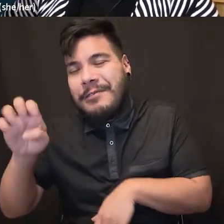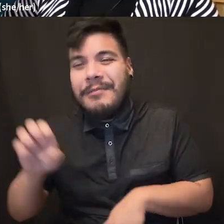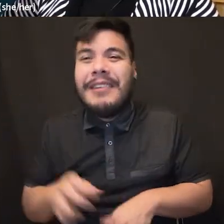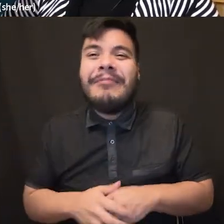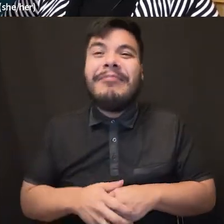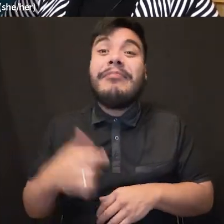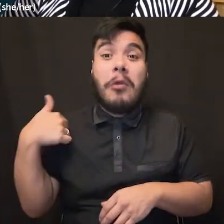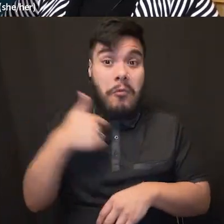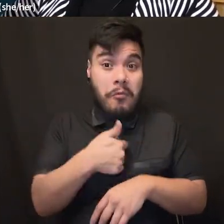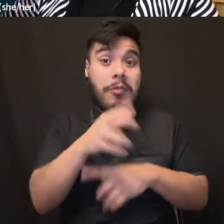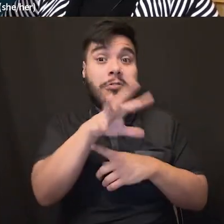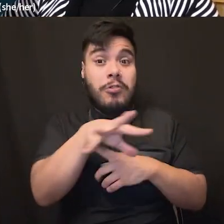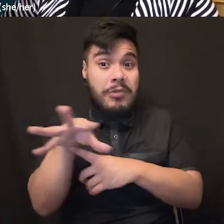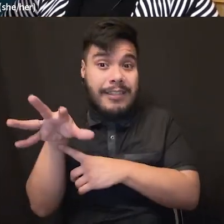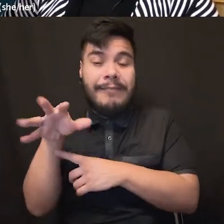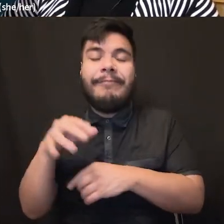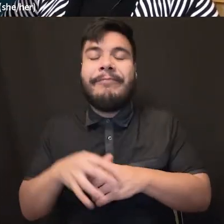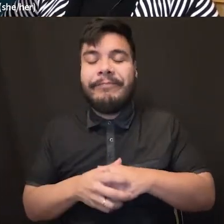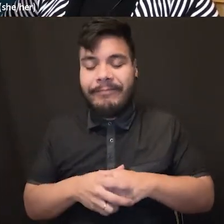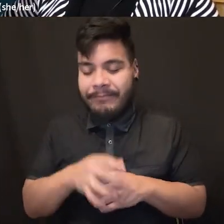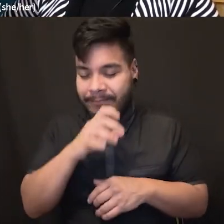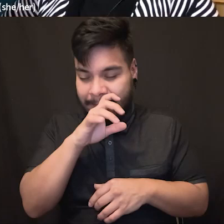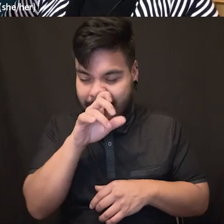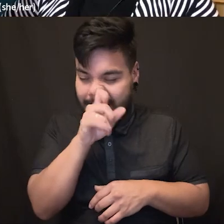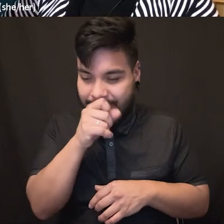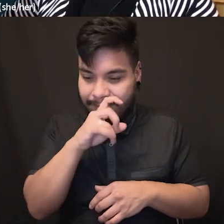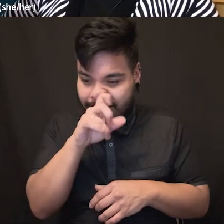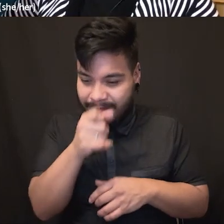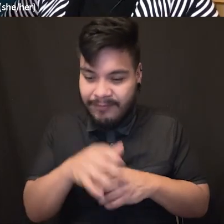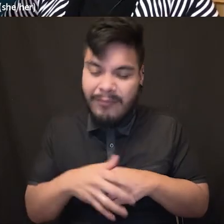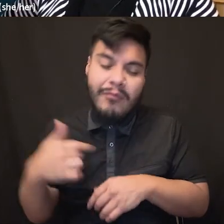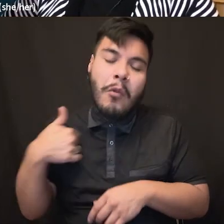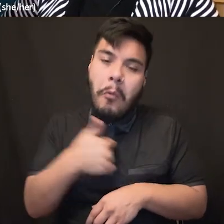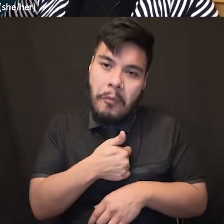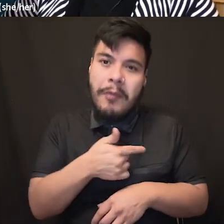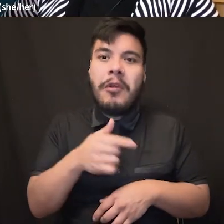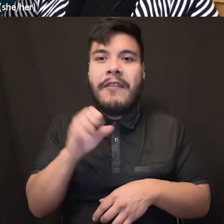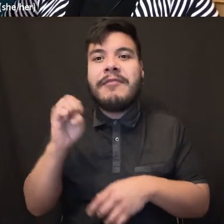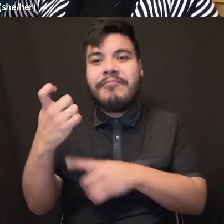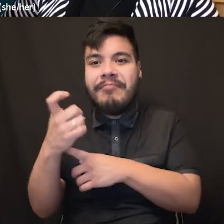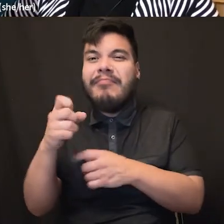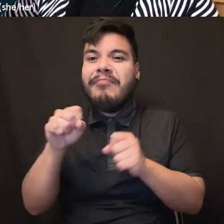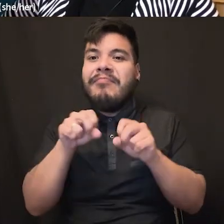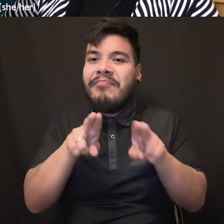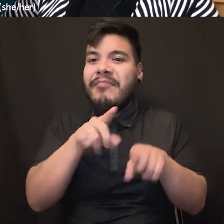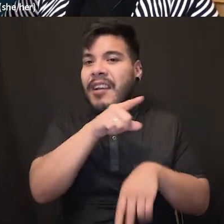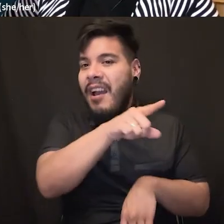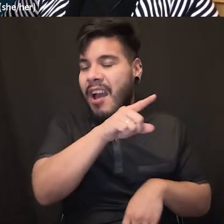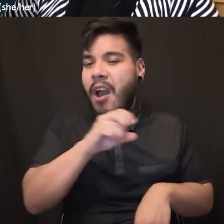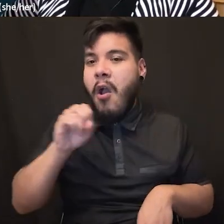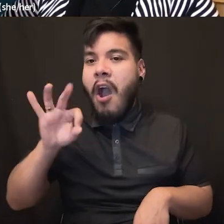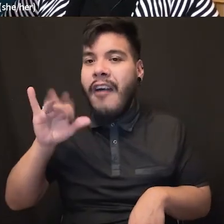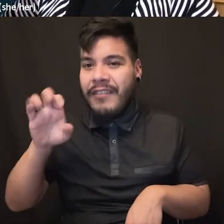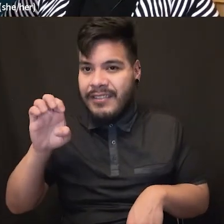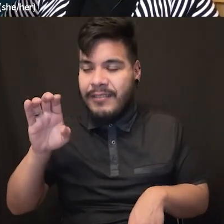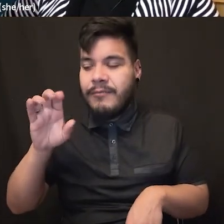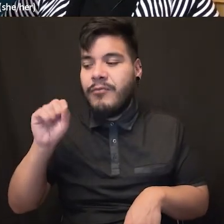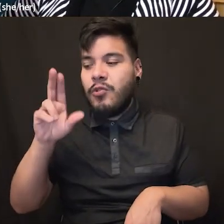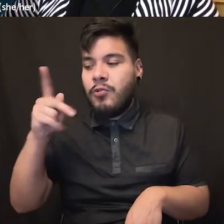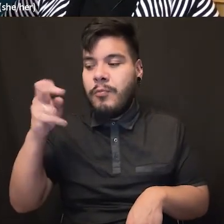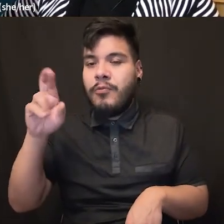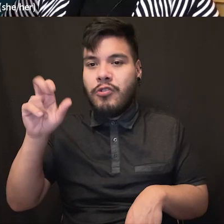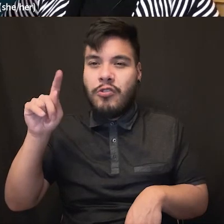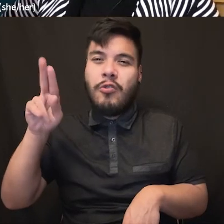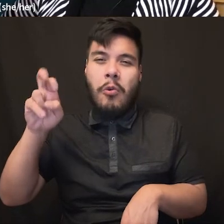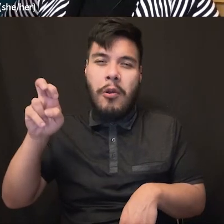were shooting it, and so it's we're having sex in an office in the Superstore, like in the big box